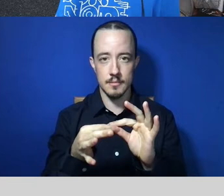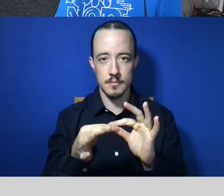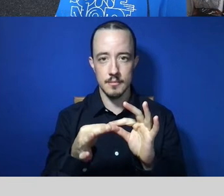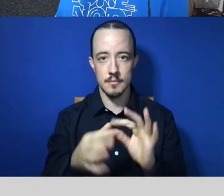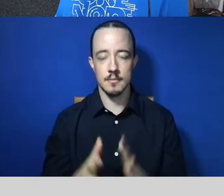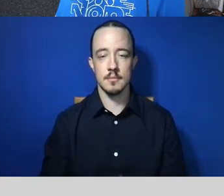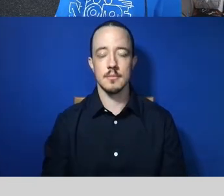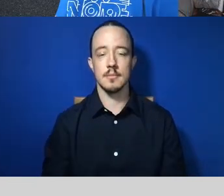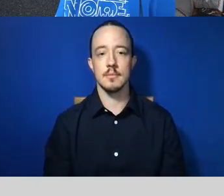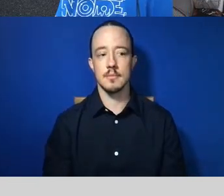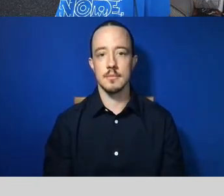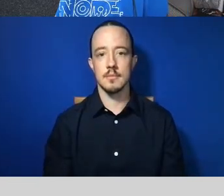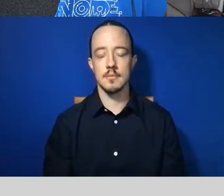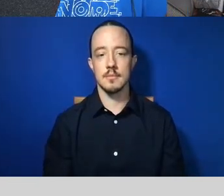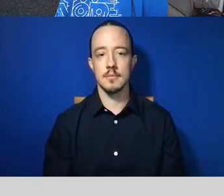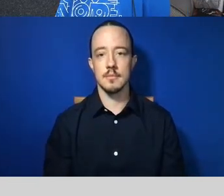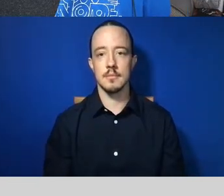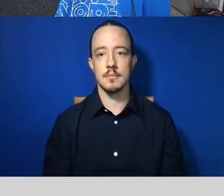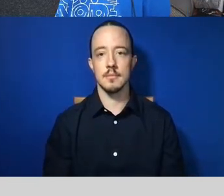connection